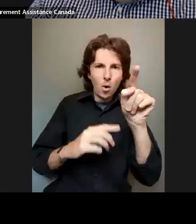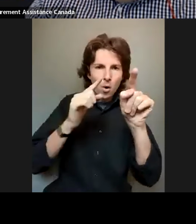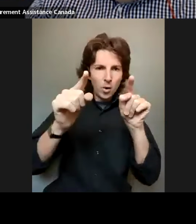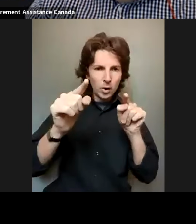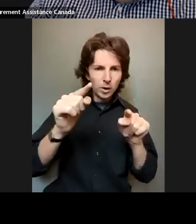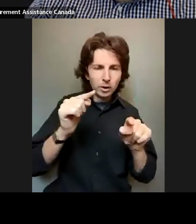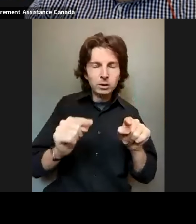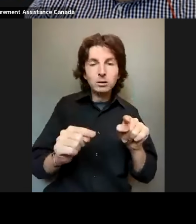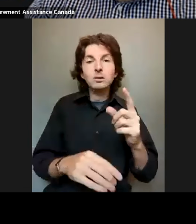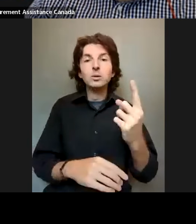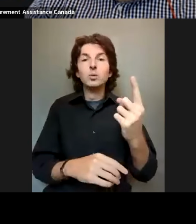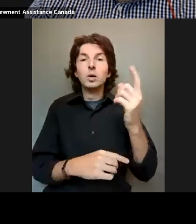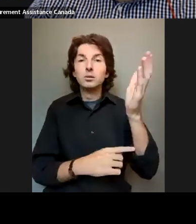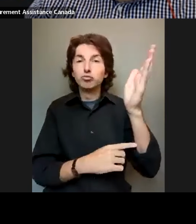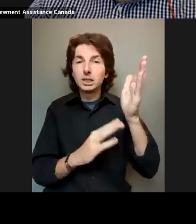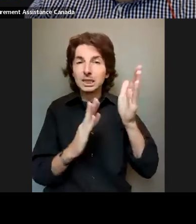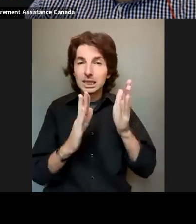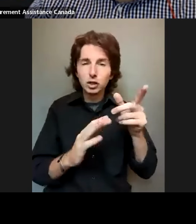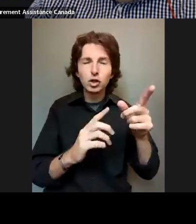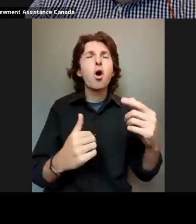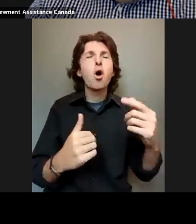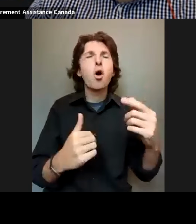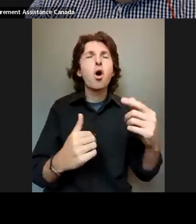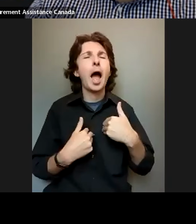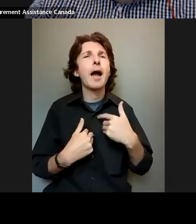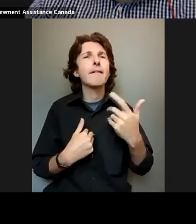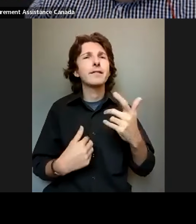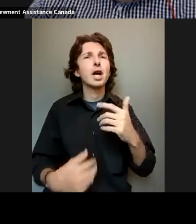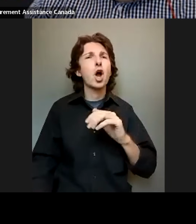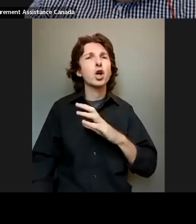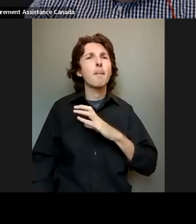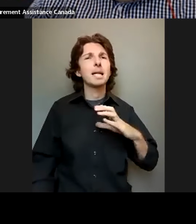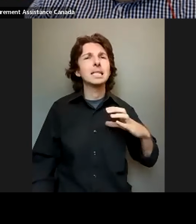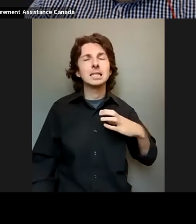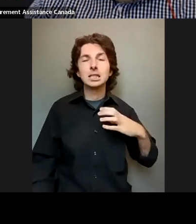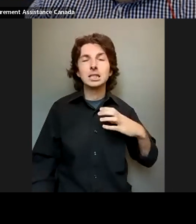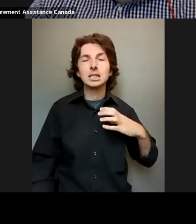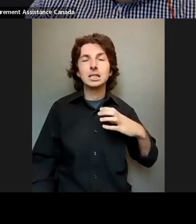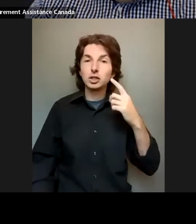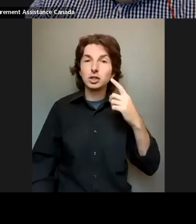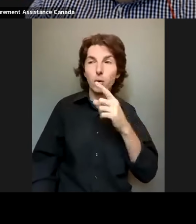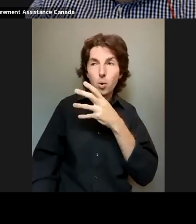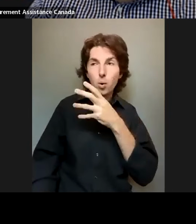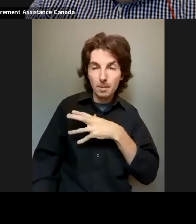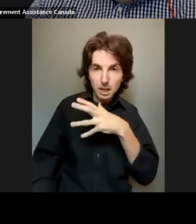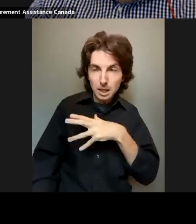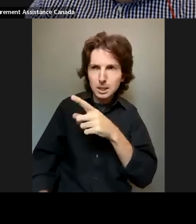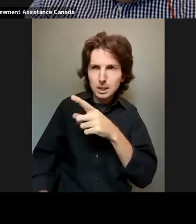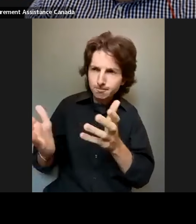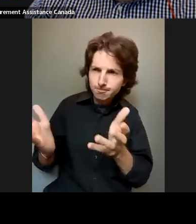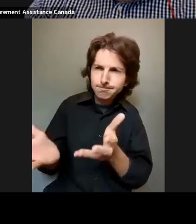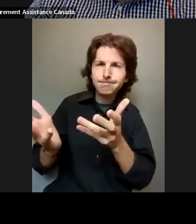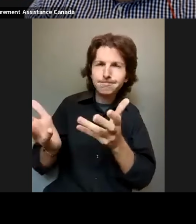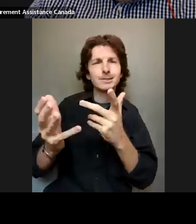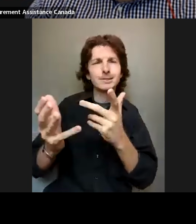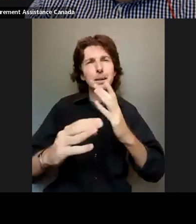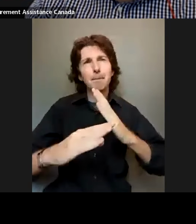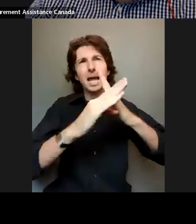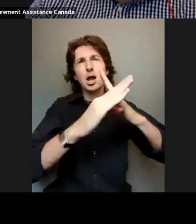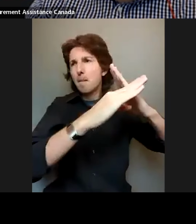this committee, quote unquote, about the barriers for women. So I'm wondering if you